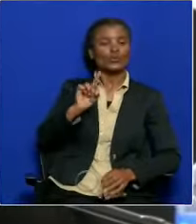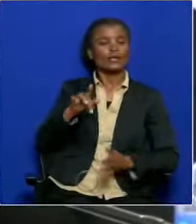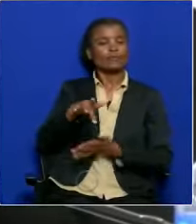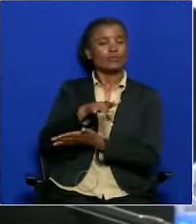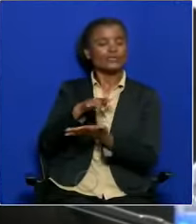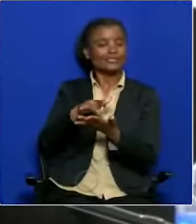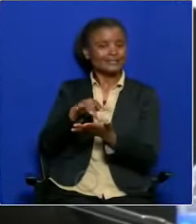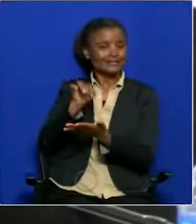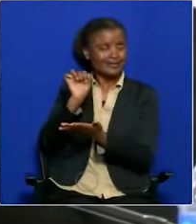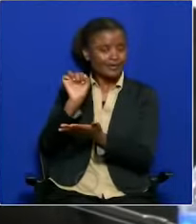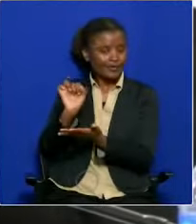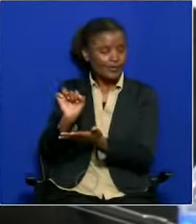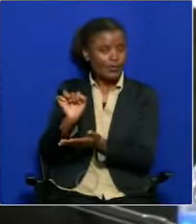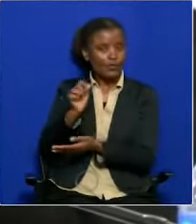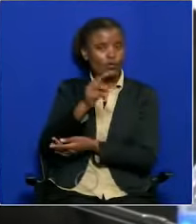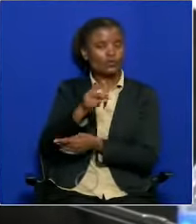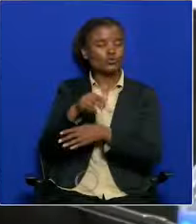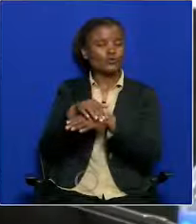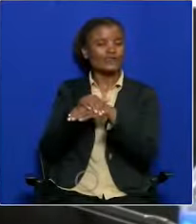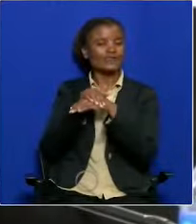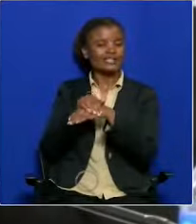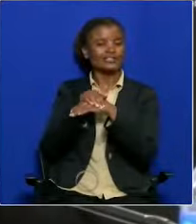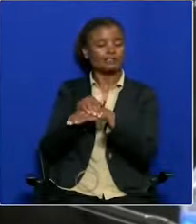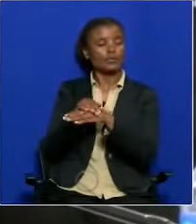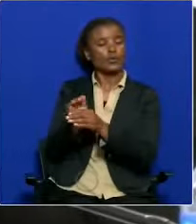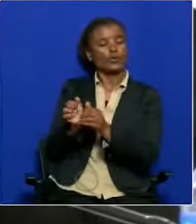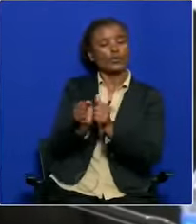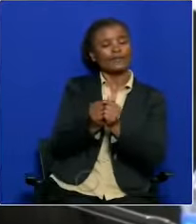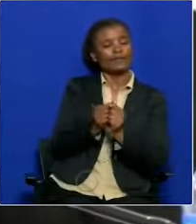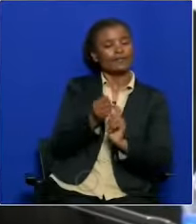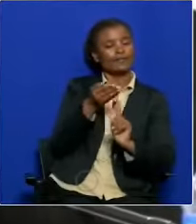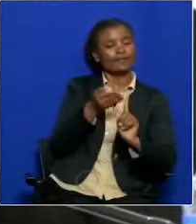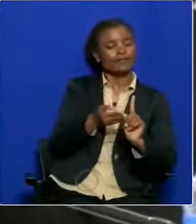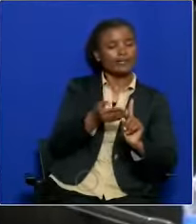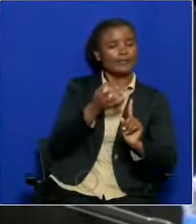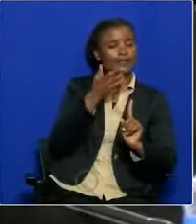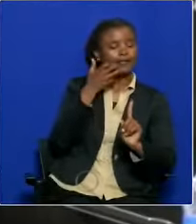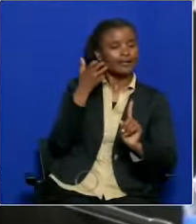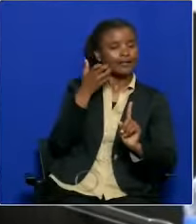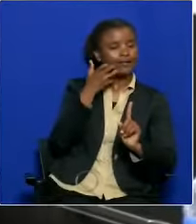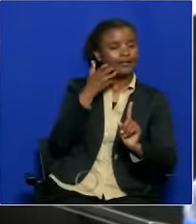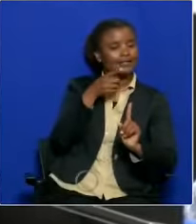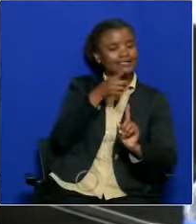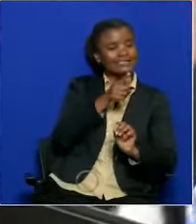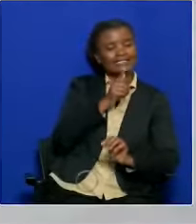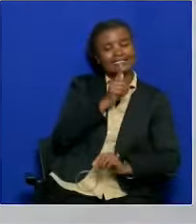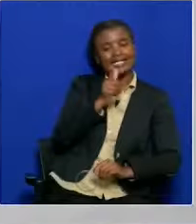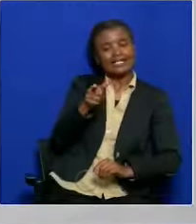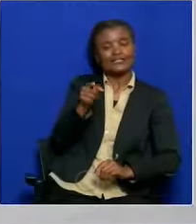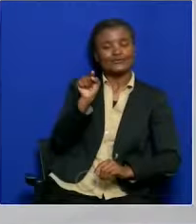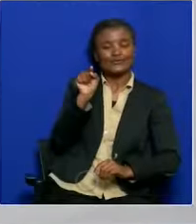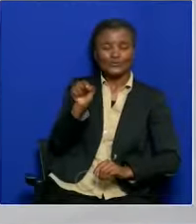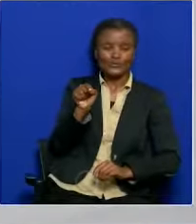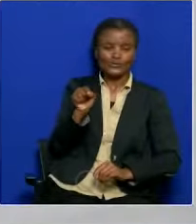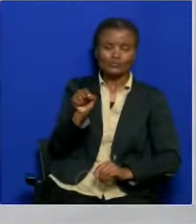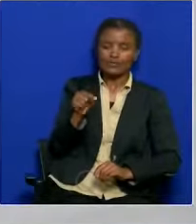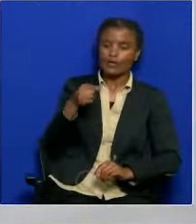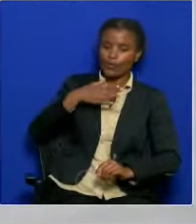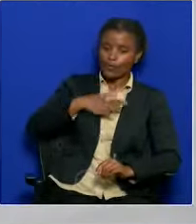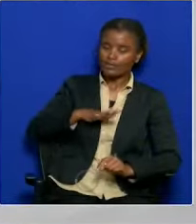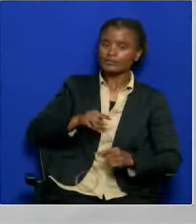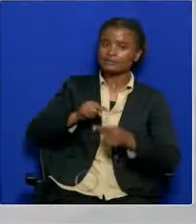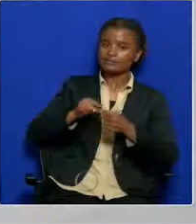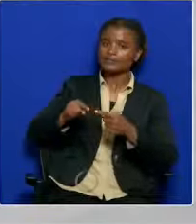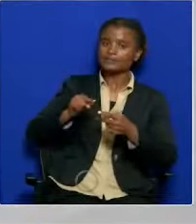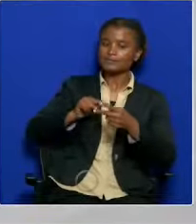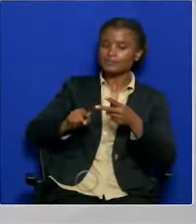Mr. Matlala to allow him to tell you what he wants. He tells you, I want Nkosi to help me. And you say, Nkosi, go help.